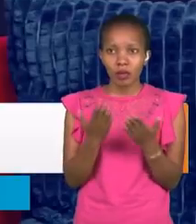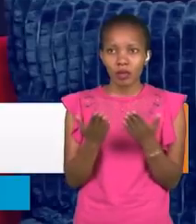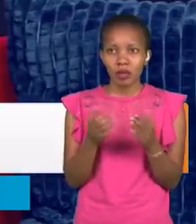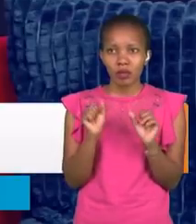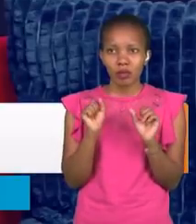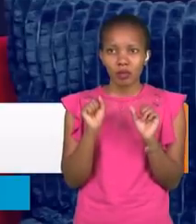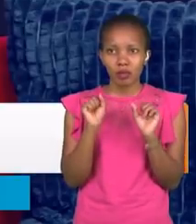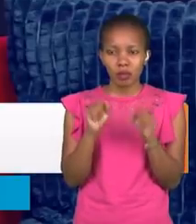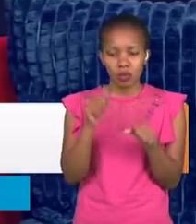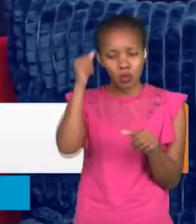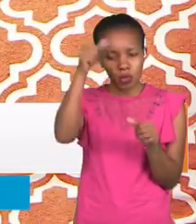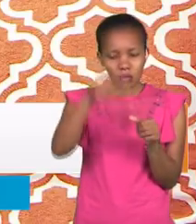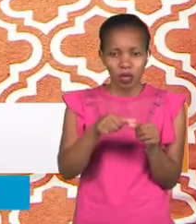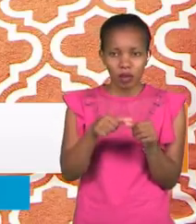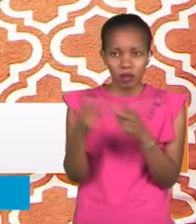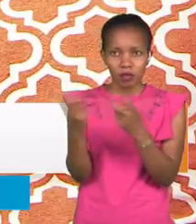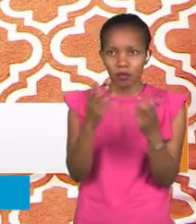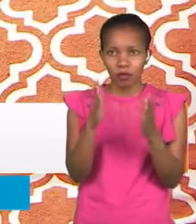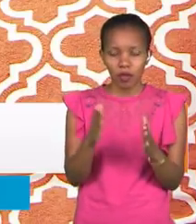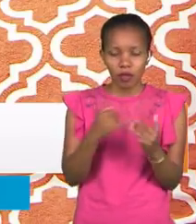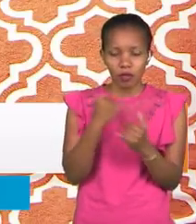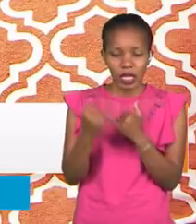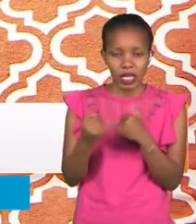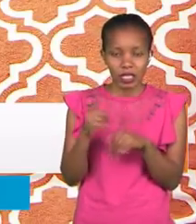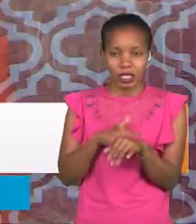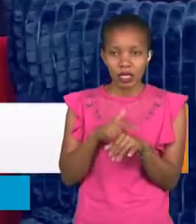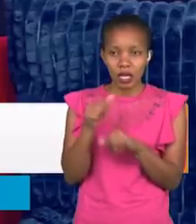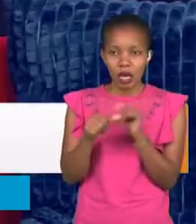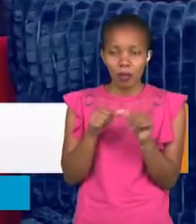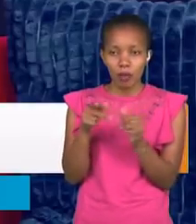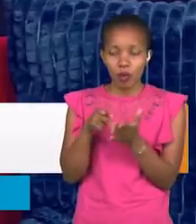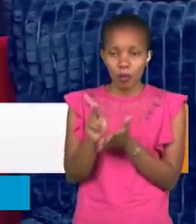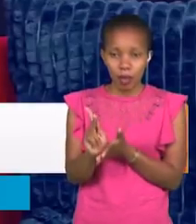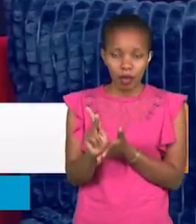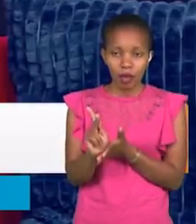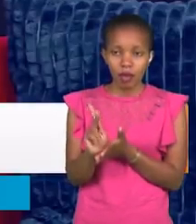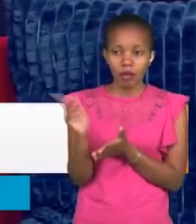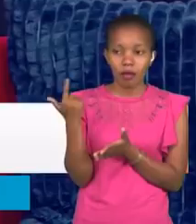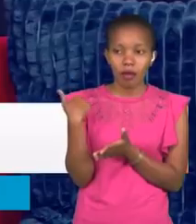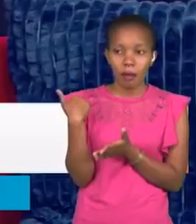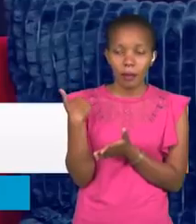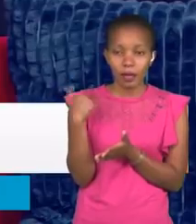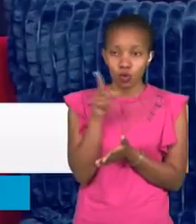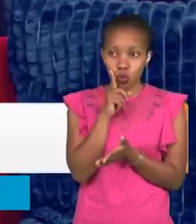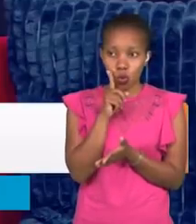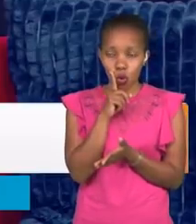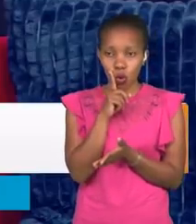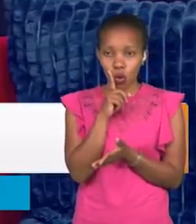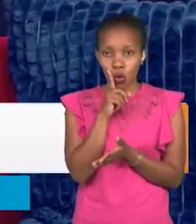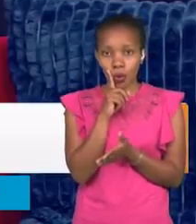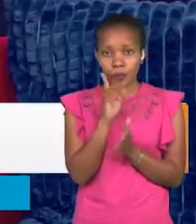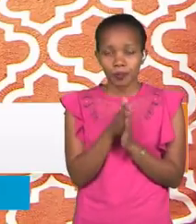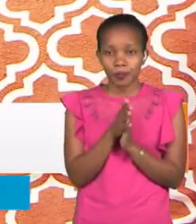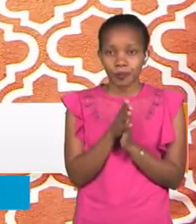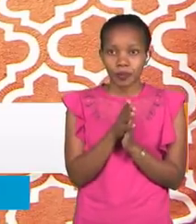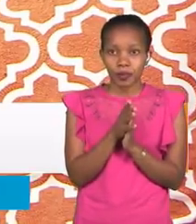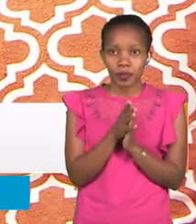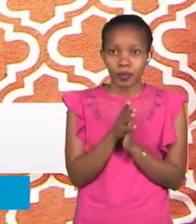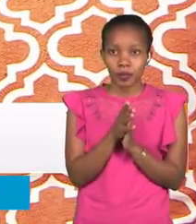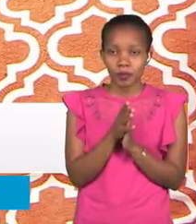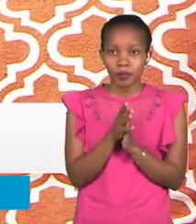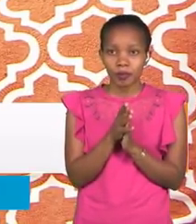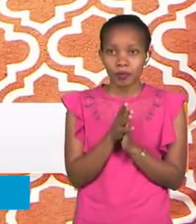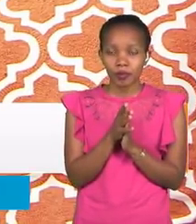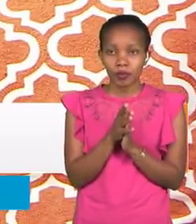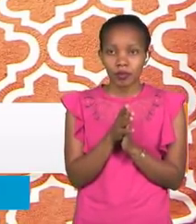can remind viewers for the last time about the paybill number so that at least you guys have numbers tomorrow. Sure. Yeah. So sign up on